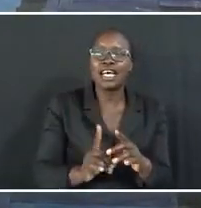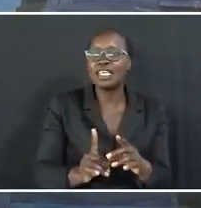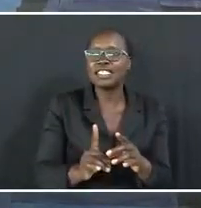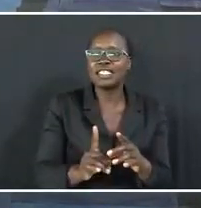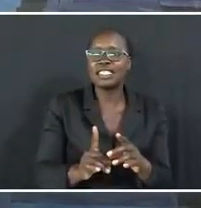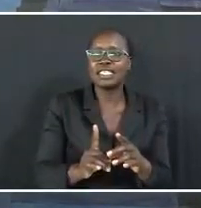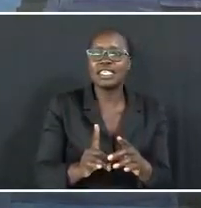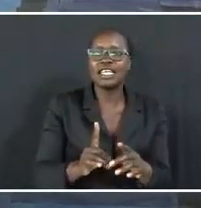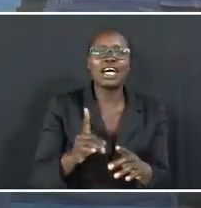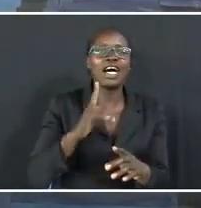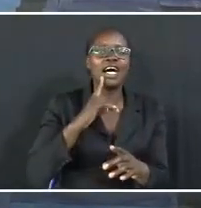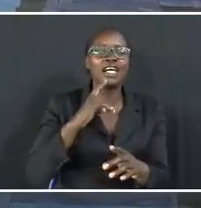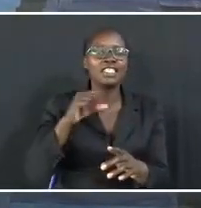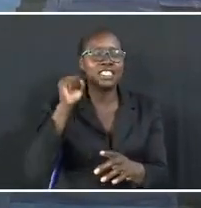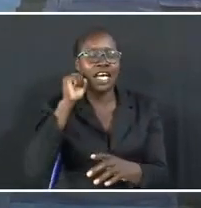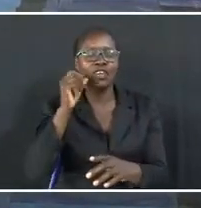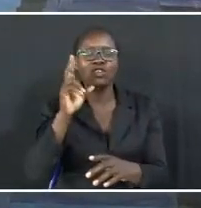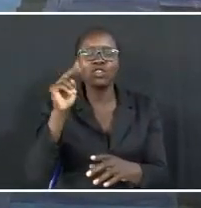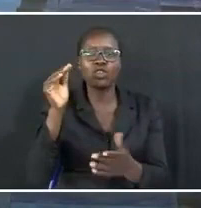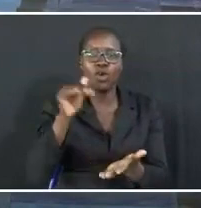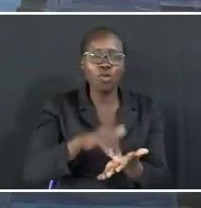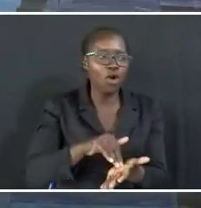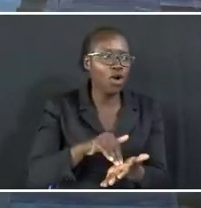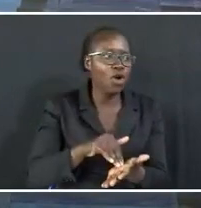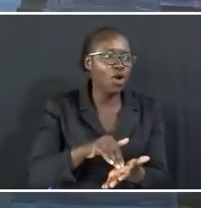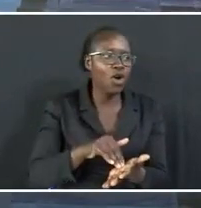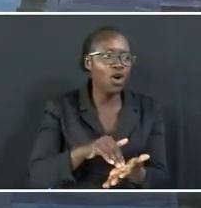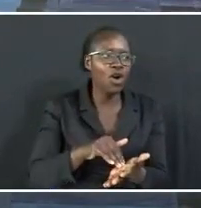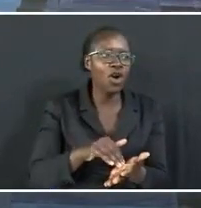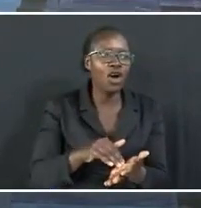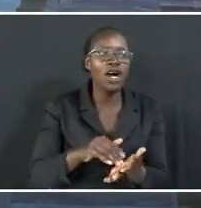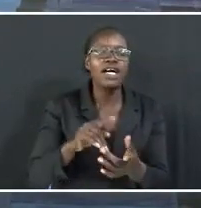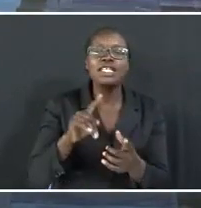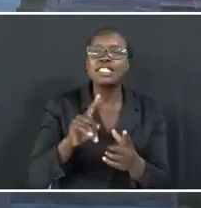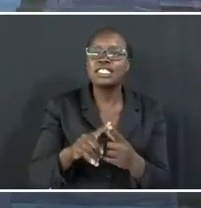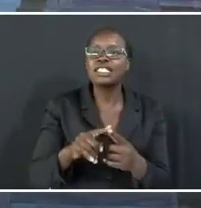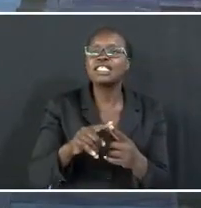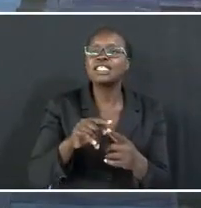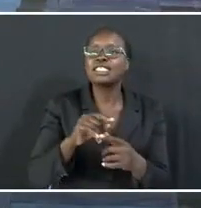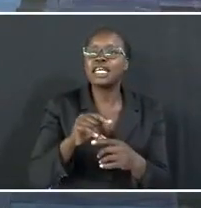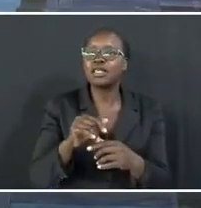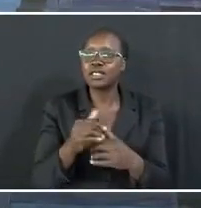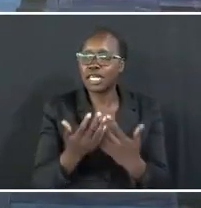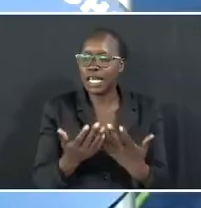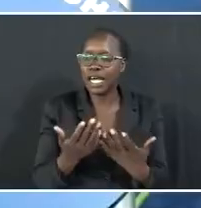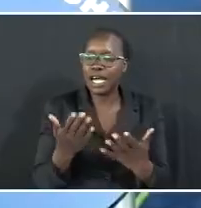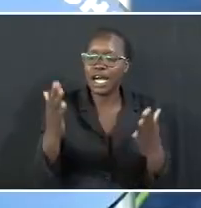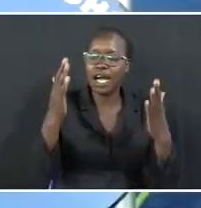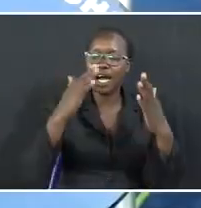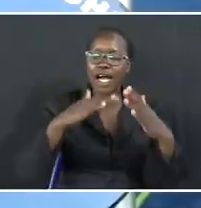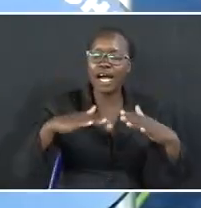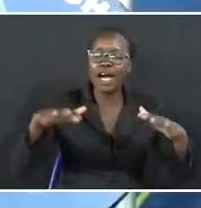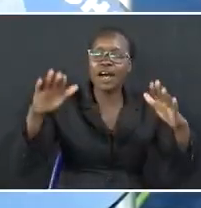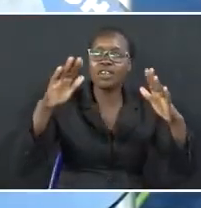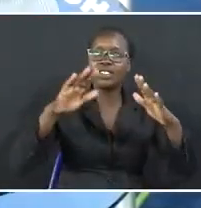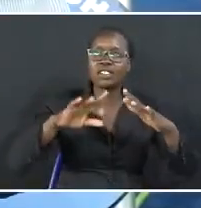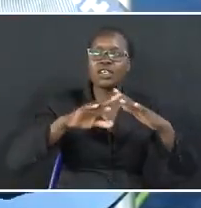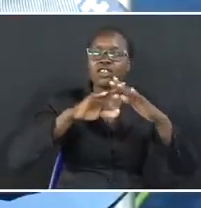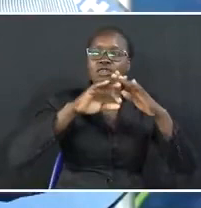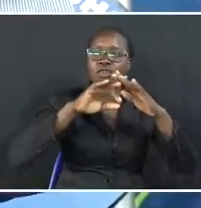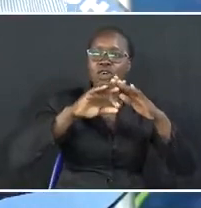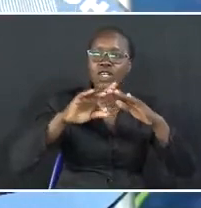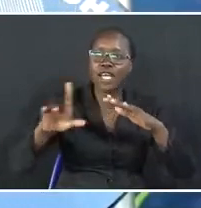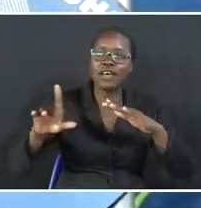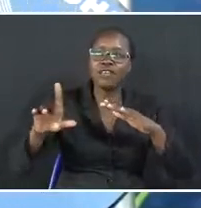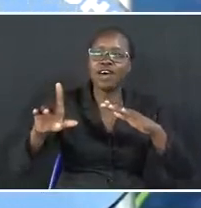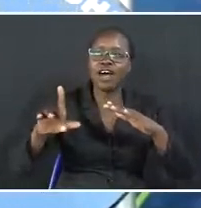the thunder sounds no more, till the clouds